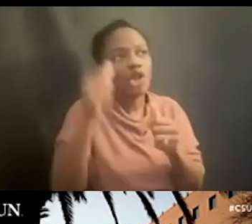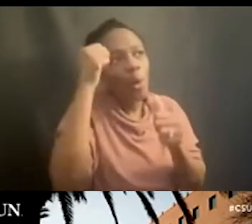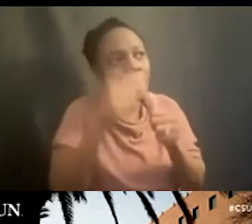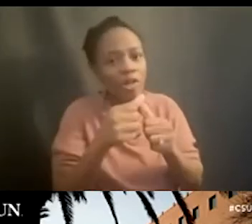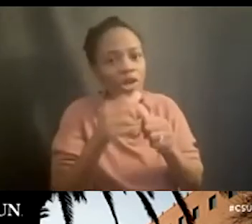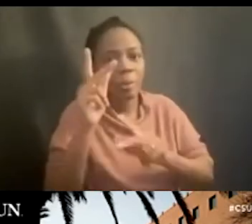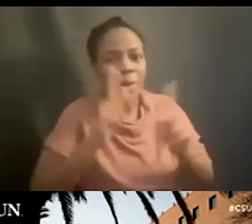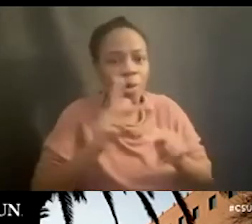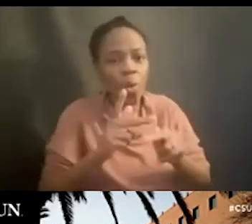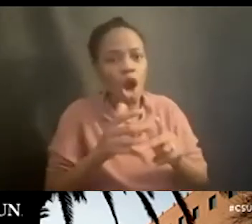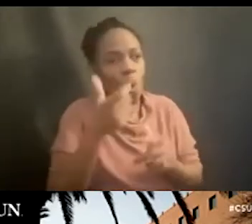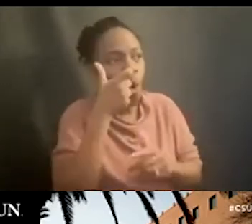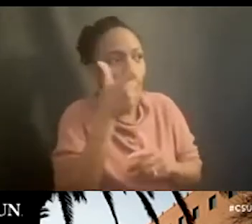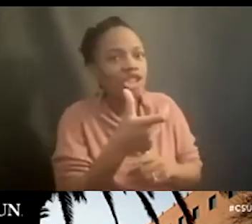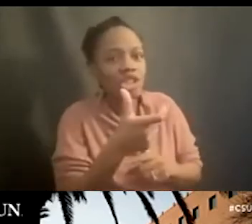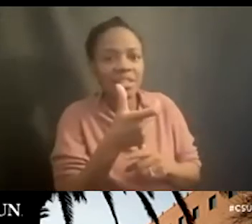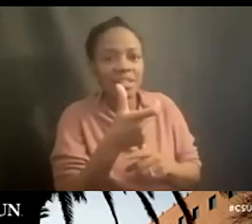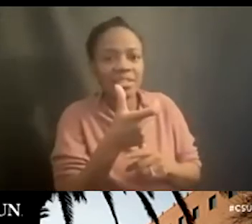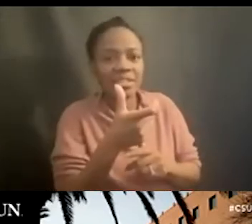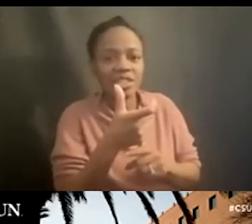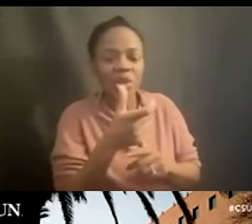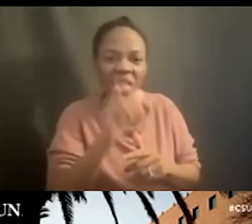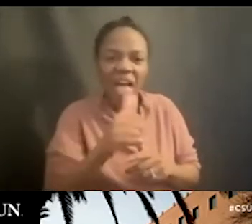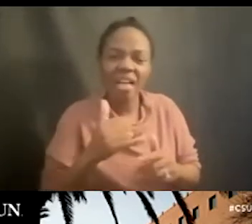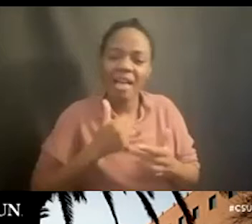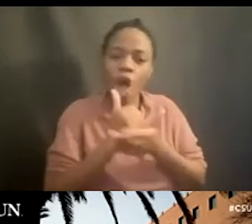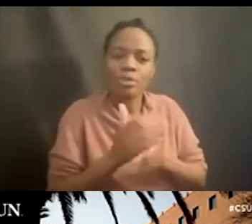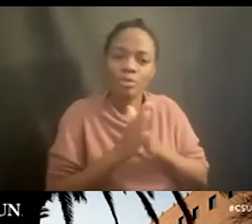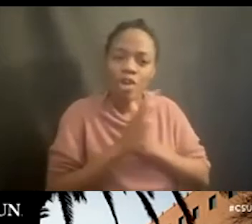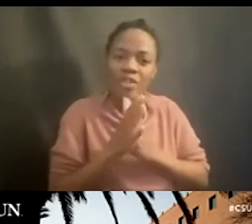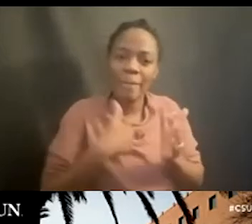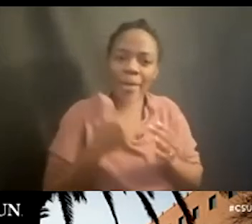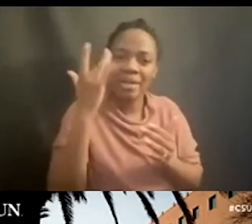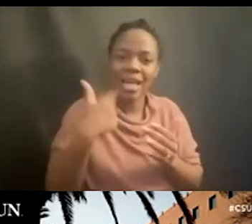us. So again, paving the way for them is definitely my motivation.